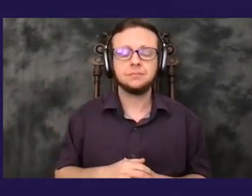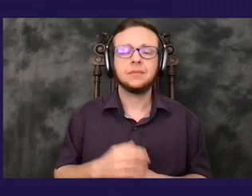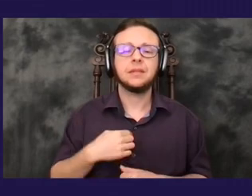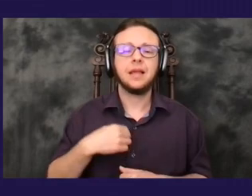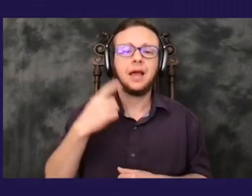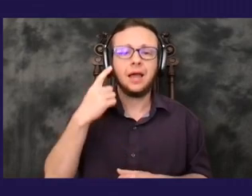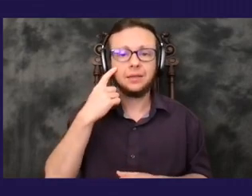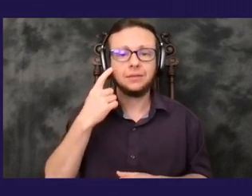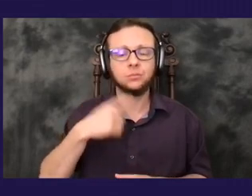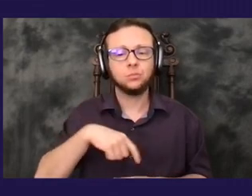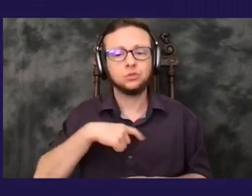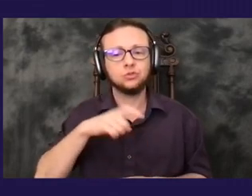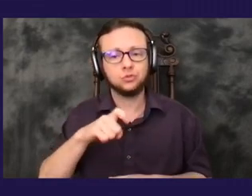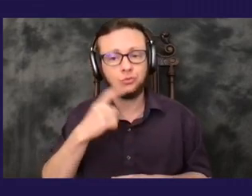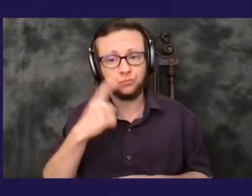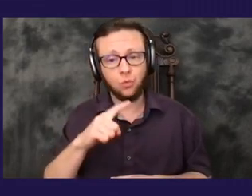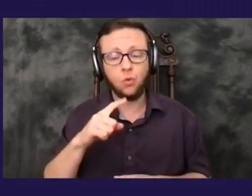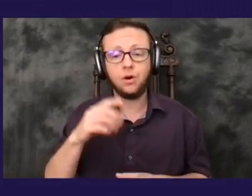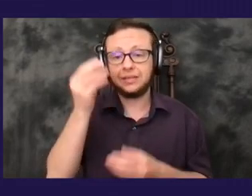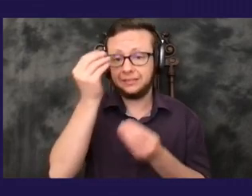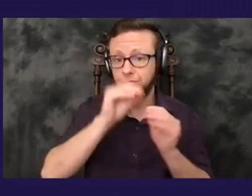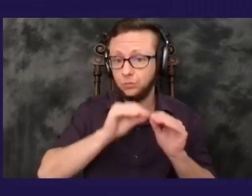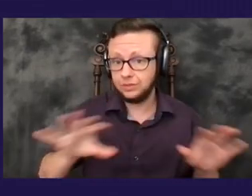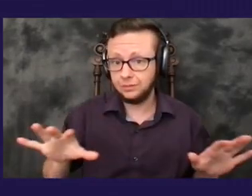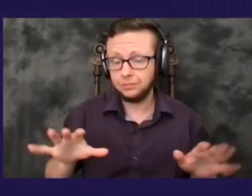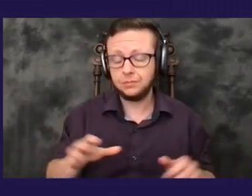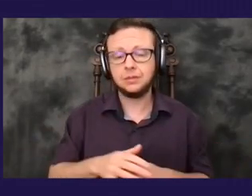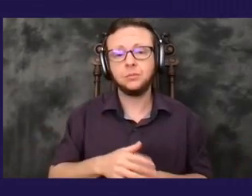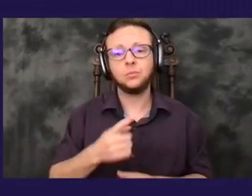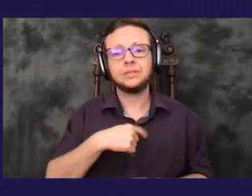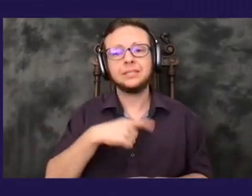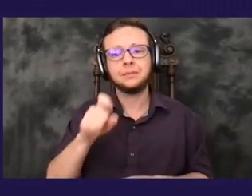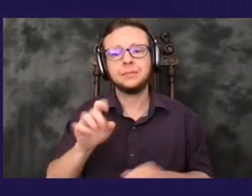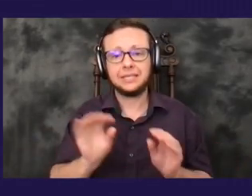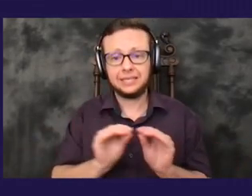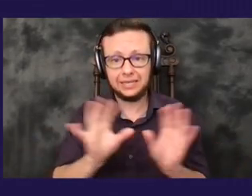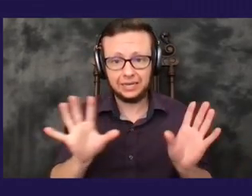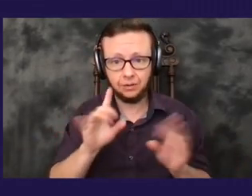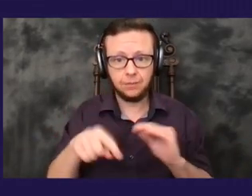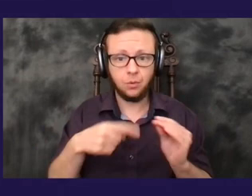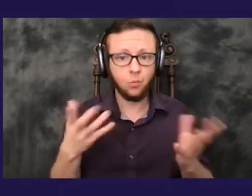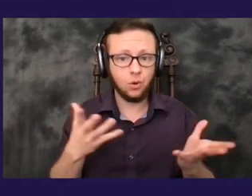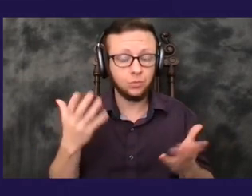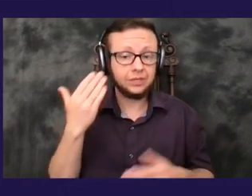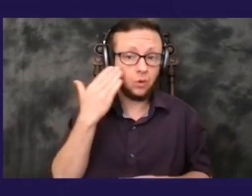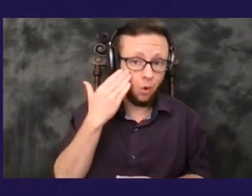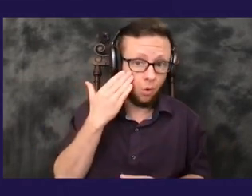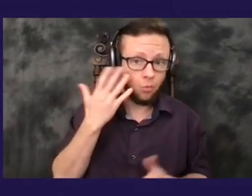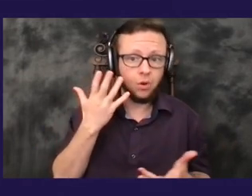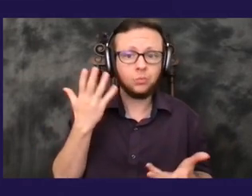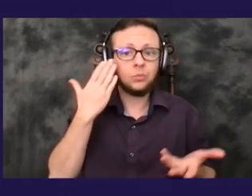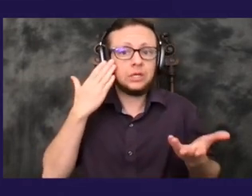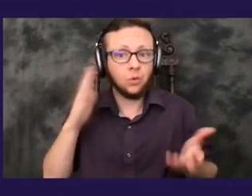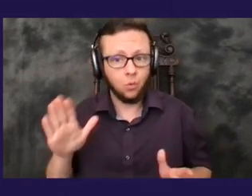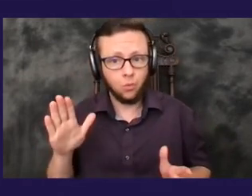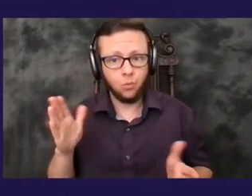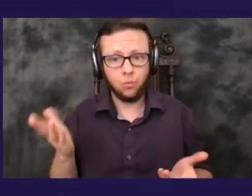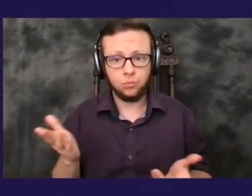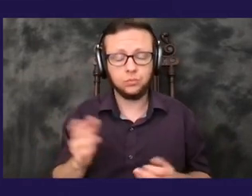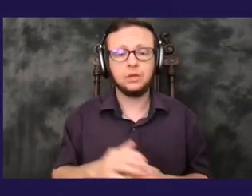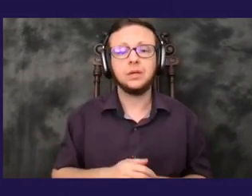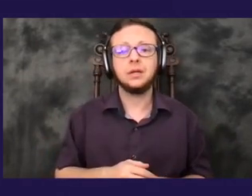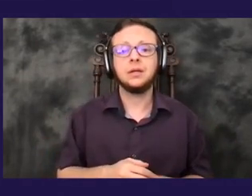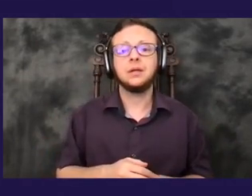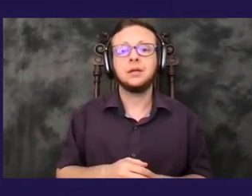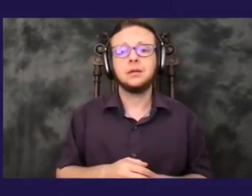an epidemic. I think we need to be clear about what we know and what we don't know. And too often we